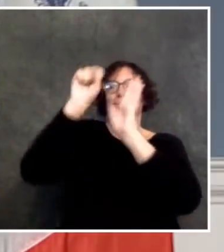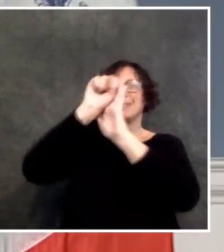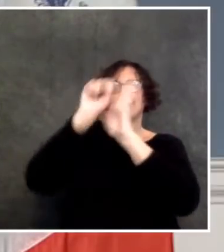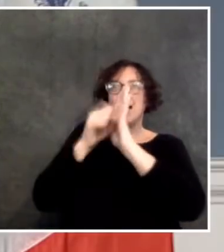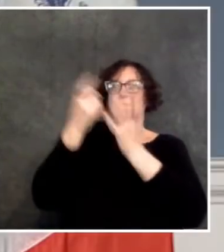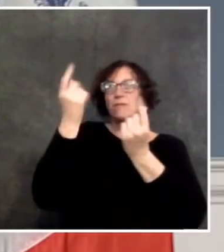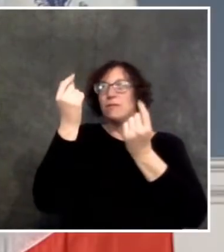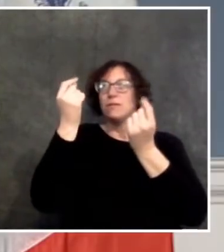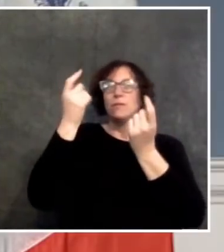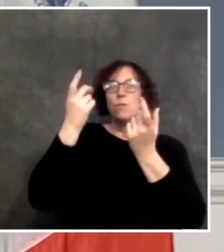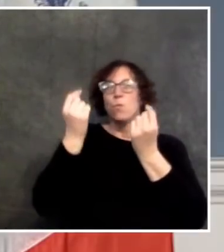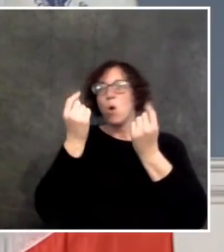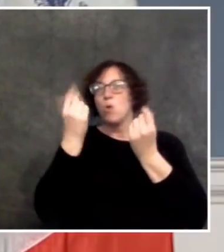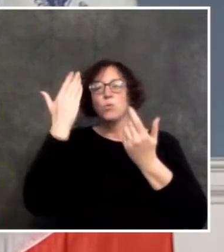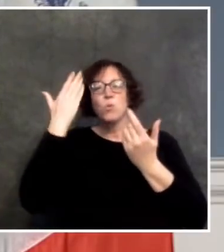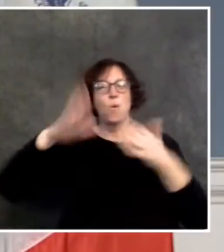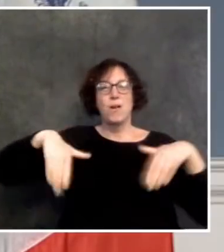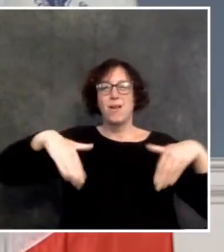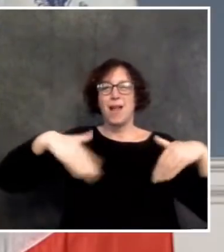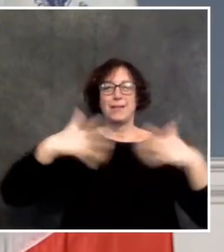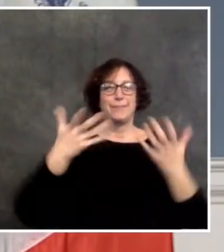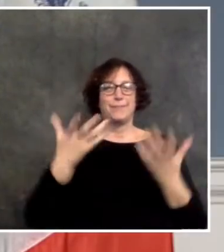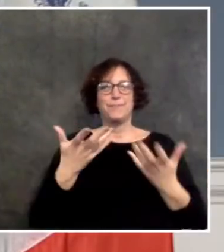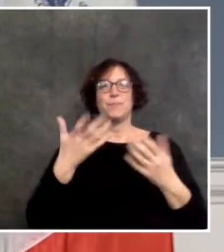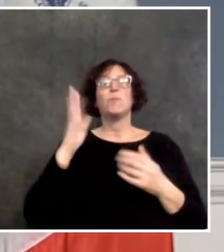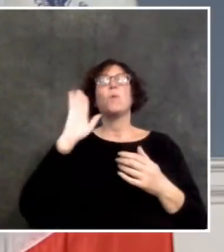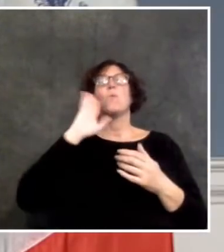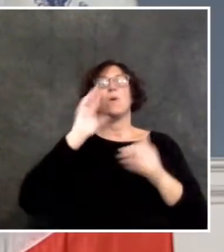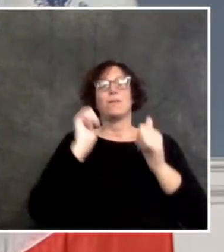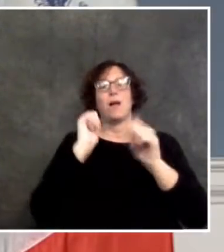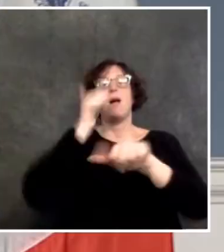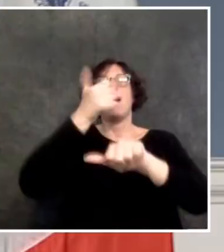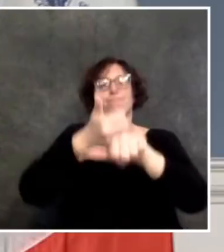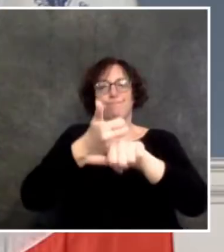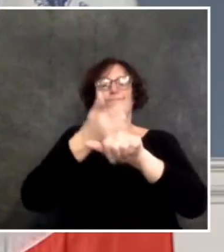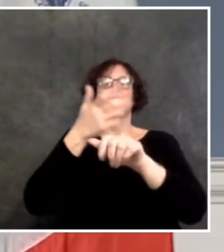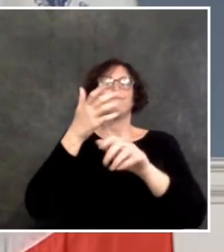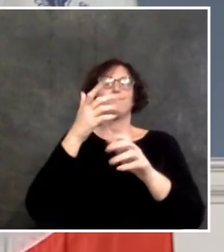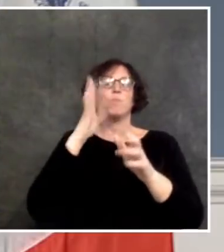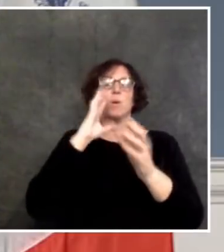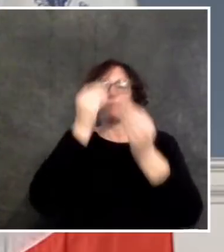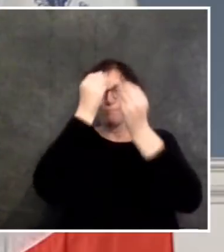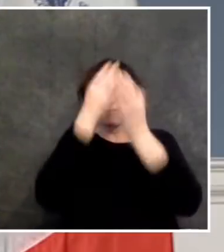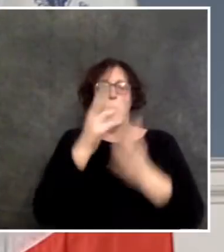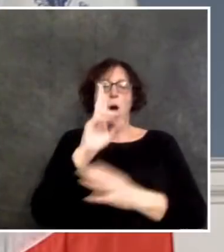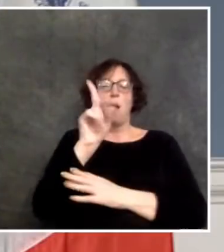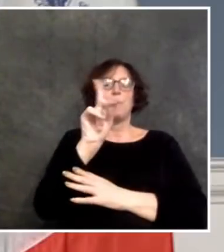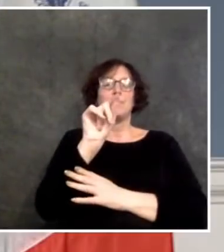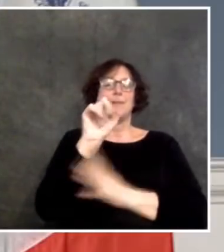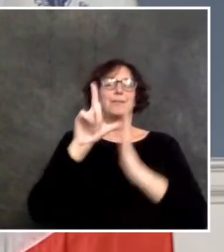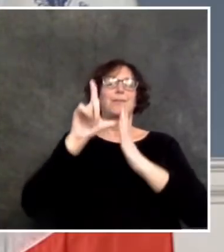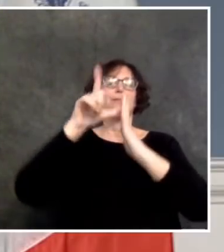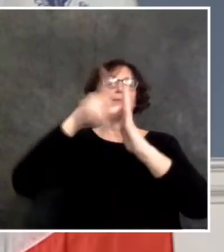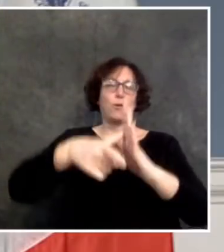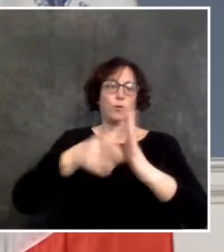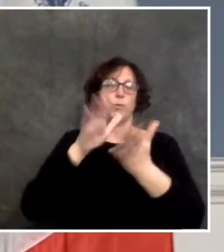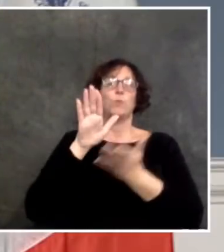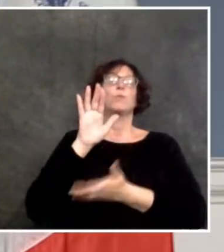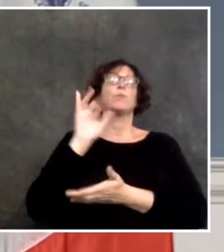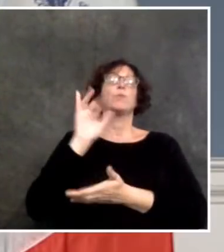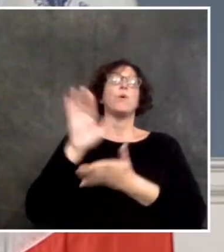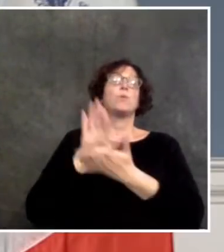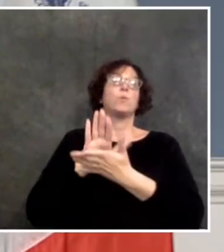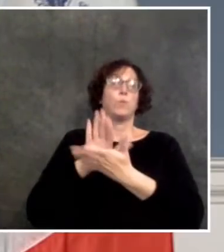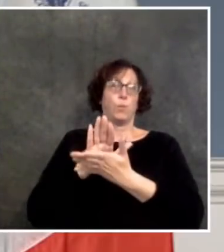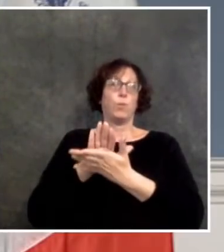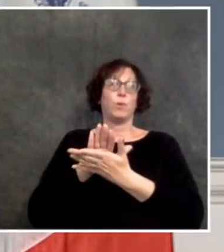updated. Chancellor, you may have more breaking news than I have on that, but obviously whatever the final decisions, we will update the